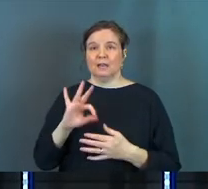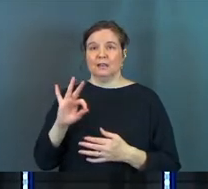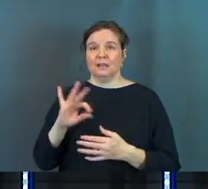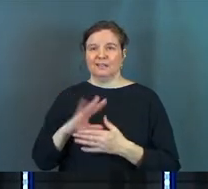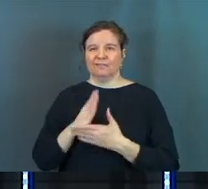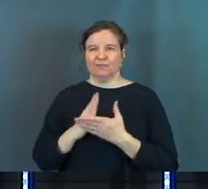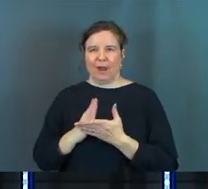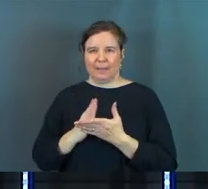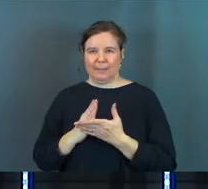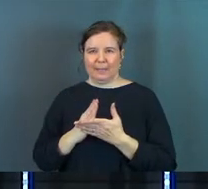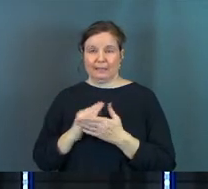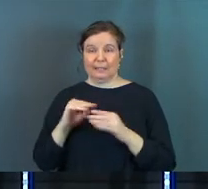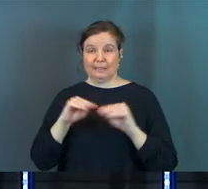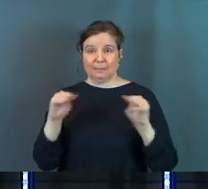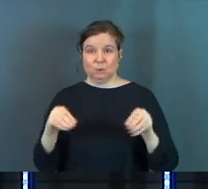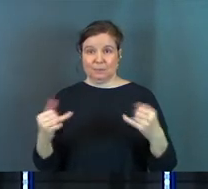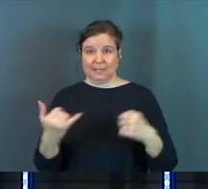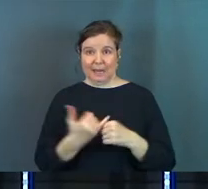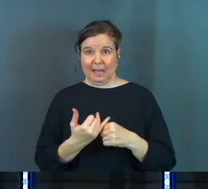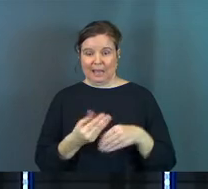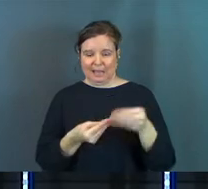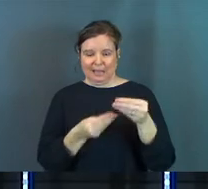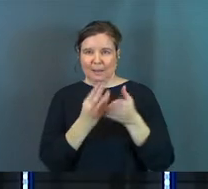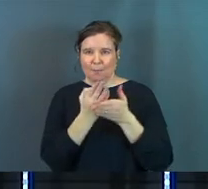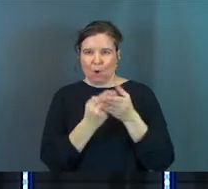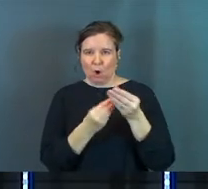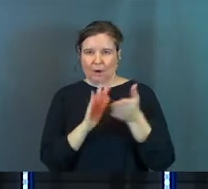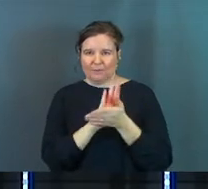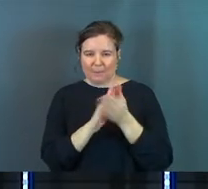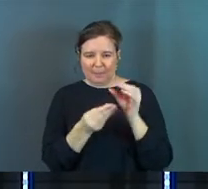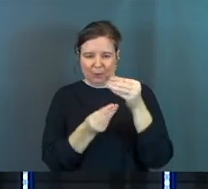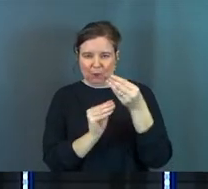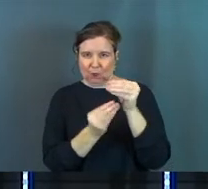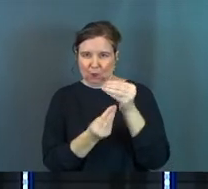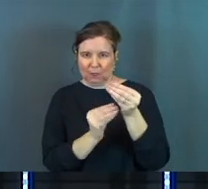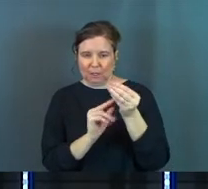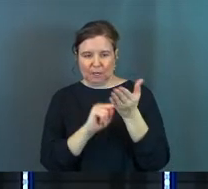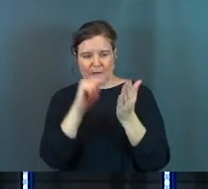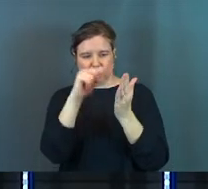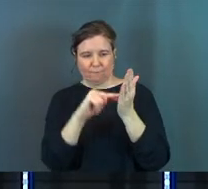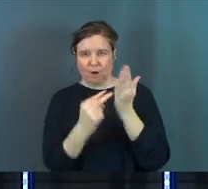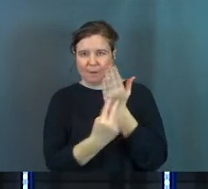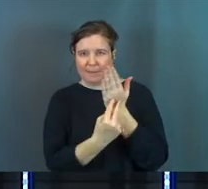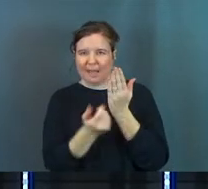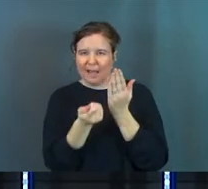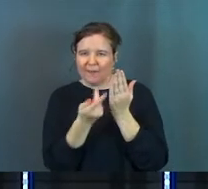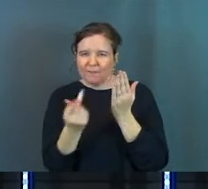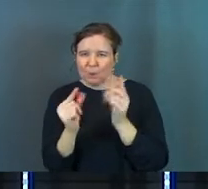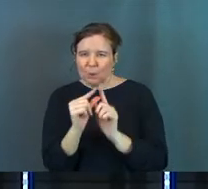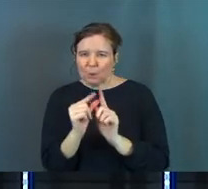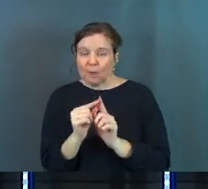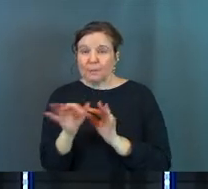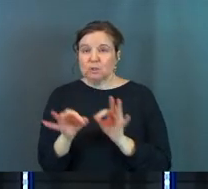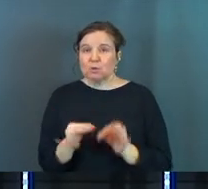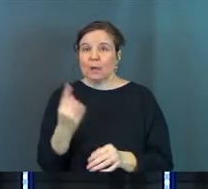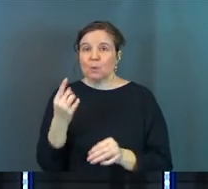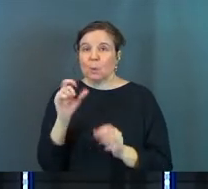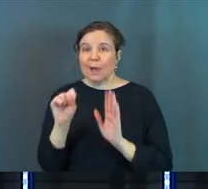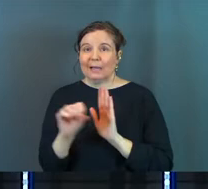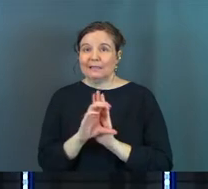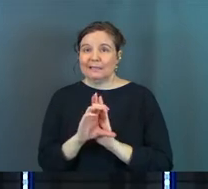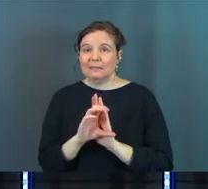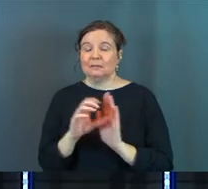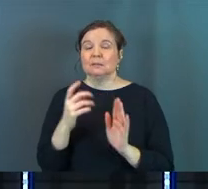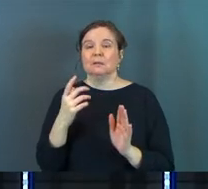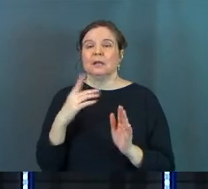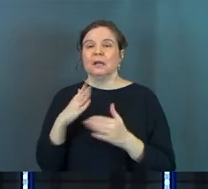and it's in a museum today. And this fragment, front and back, has very few words on it. It describes one scene,